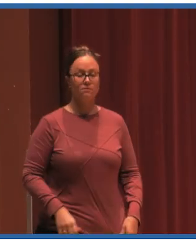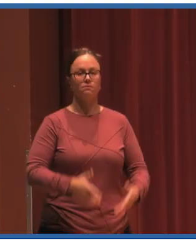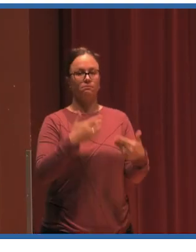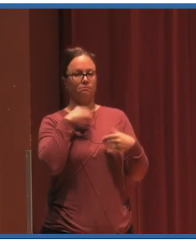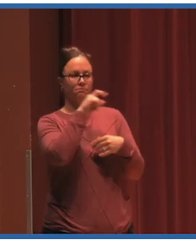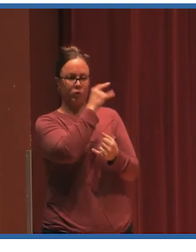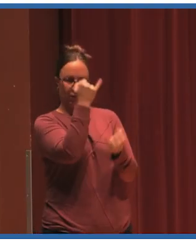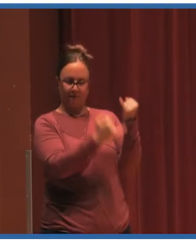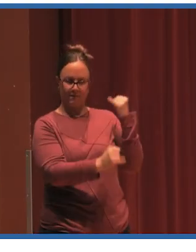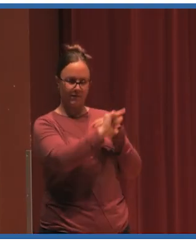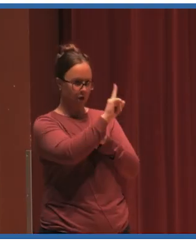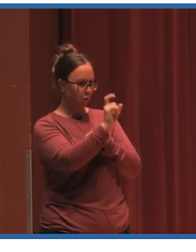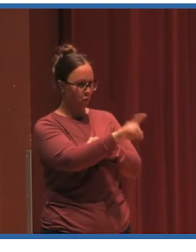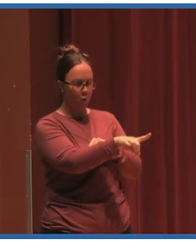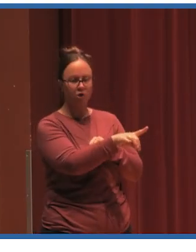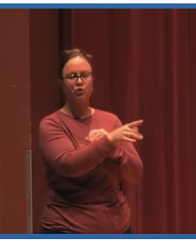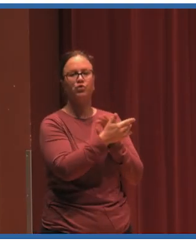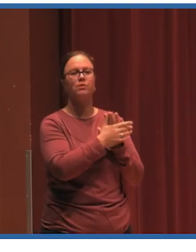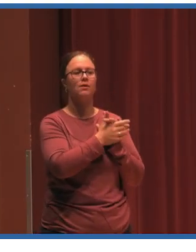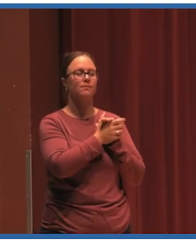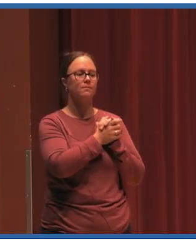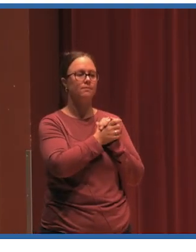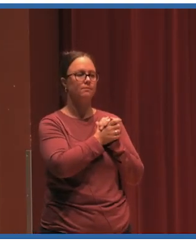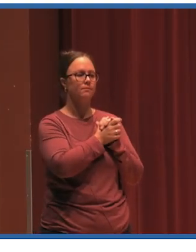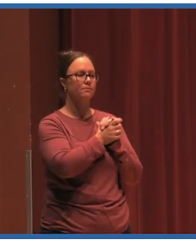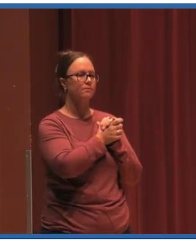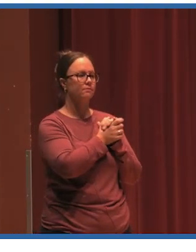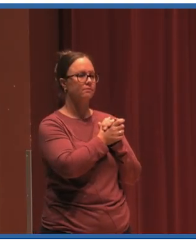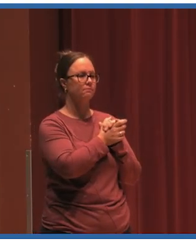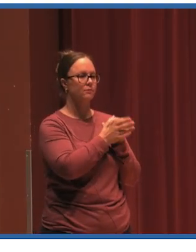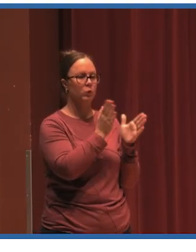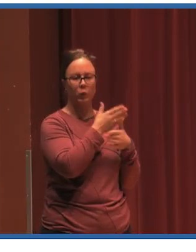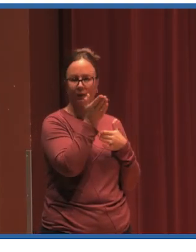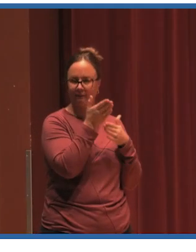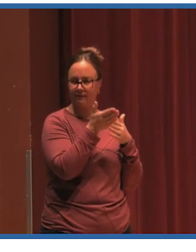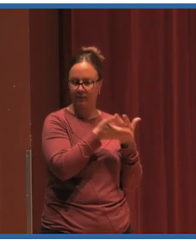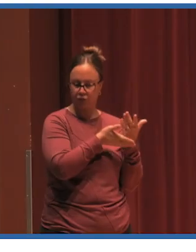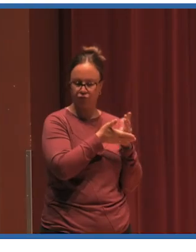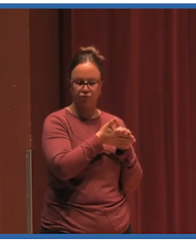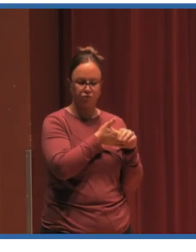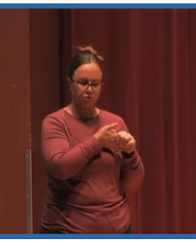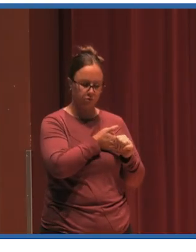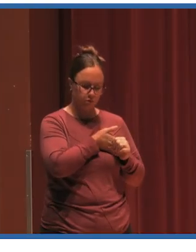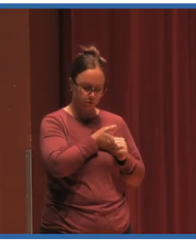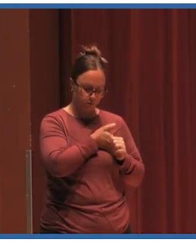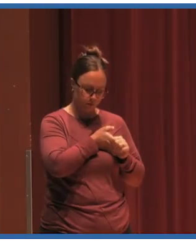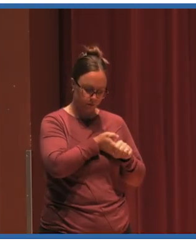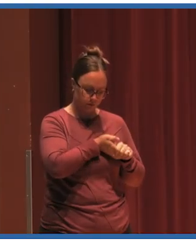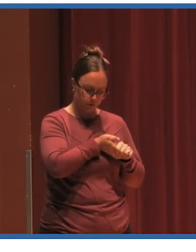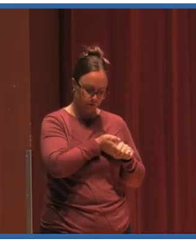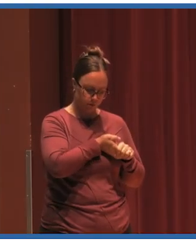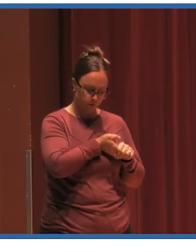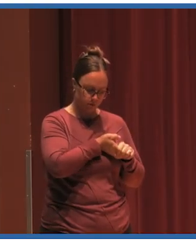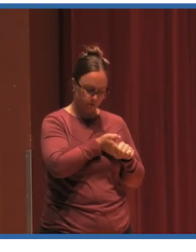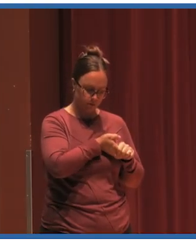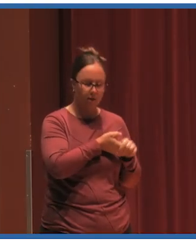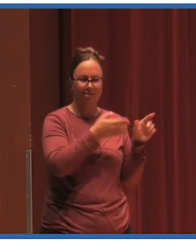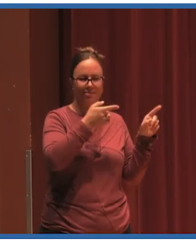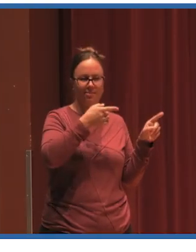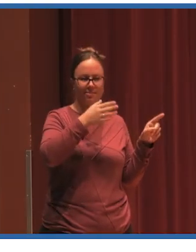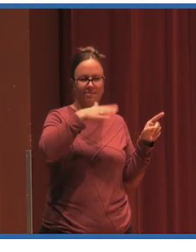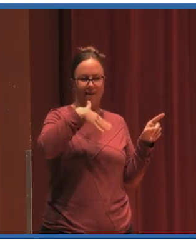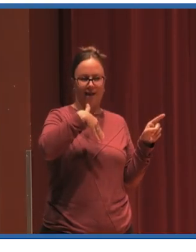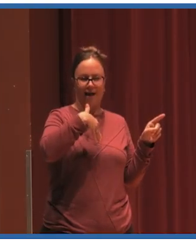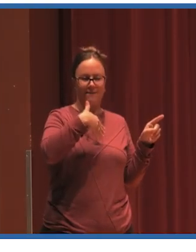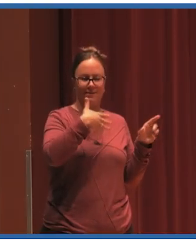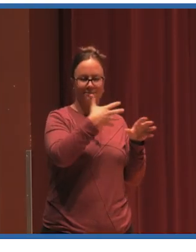question of all the panelists along the row as we kind of finish up and conclude here. And they haven't received this one in advance, I